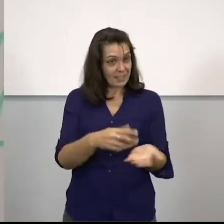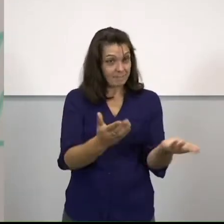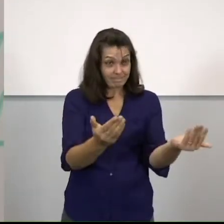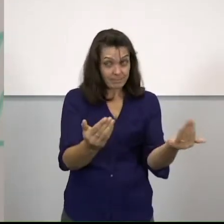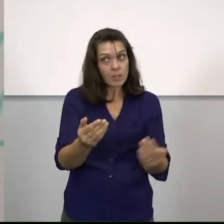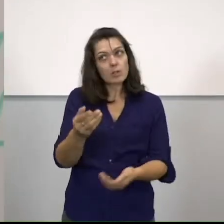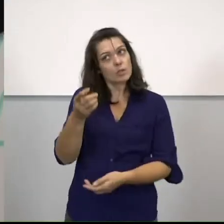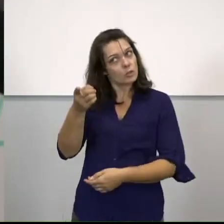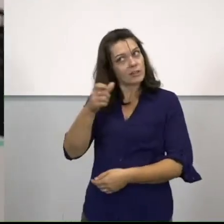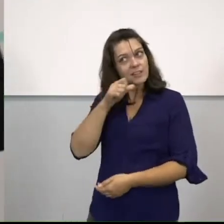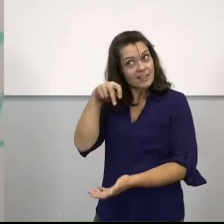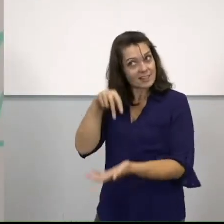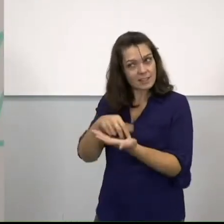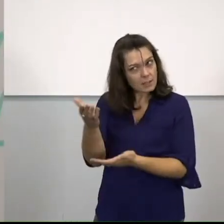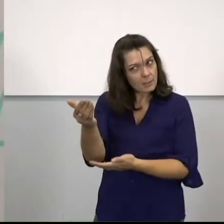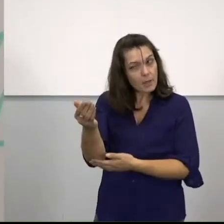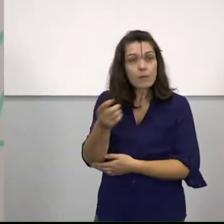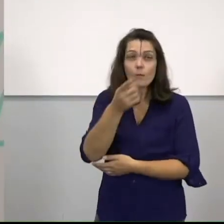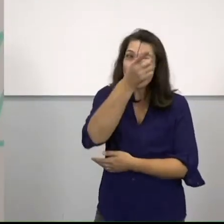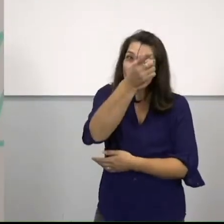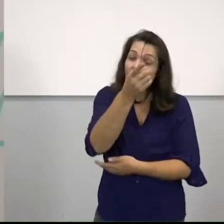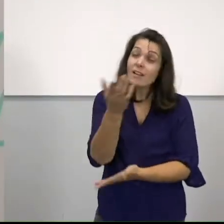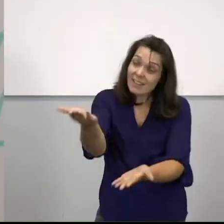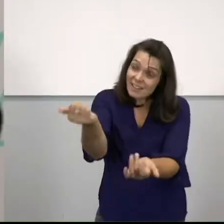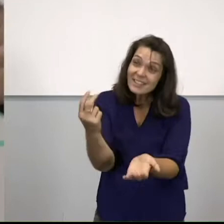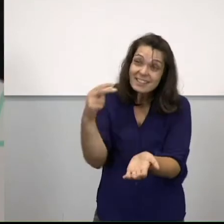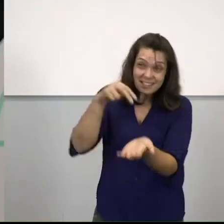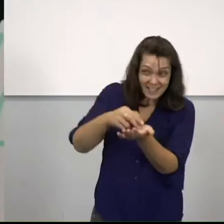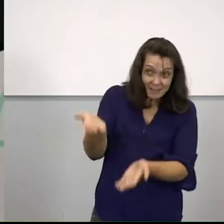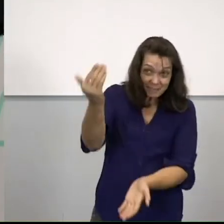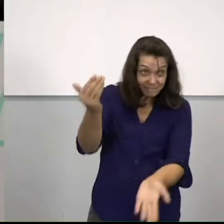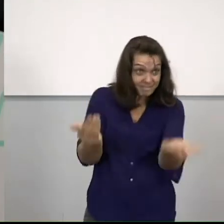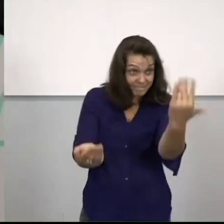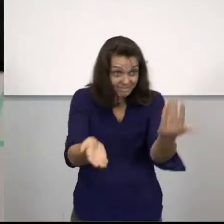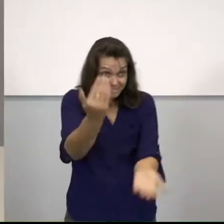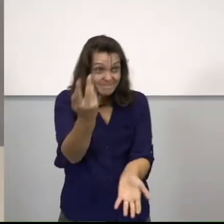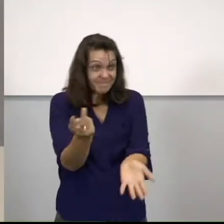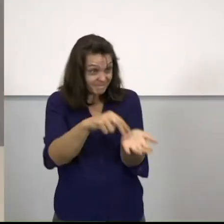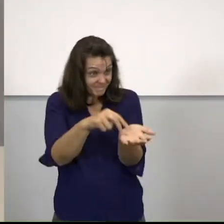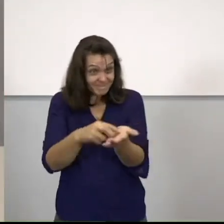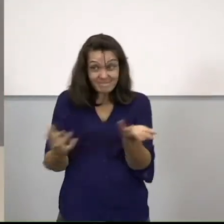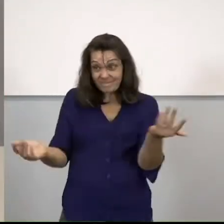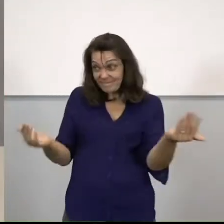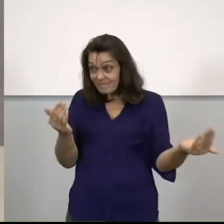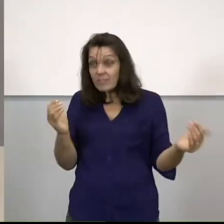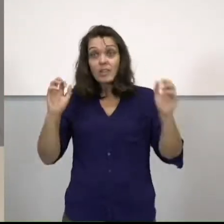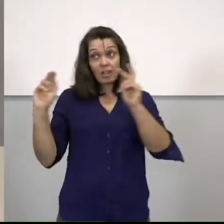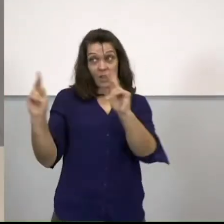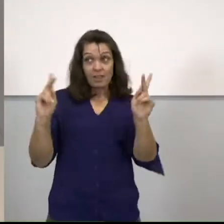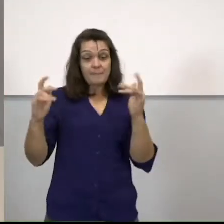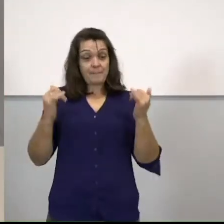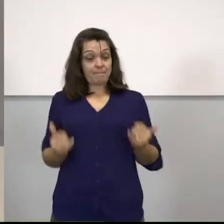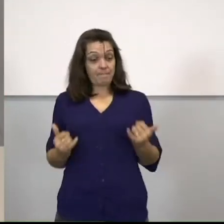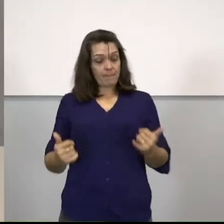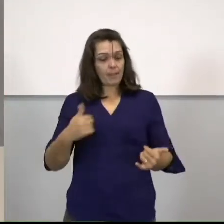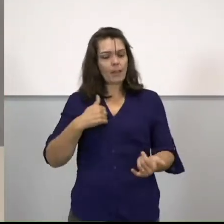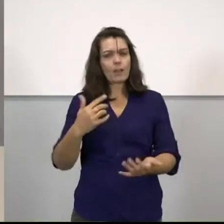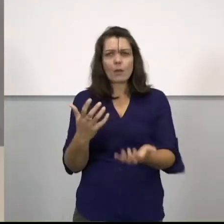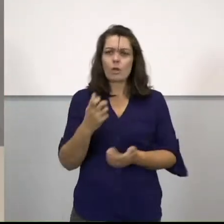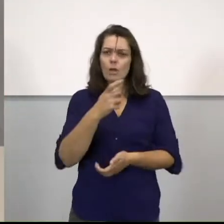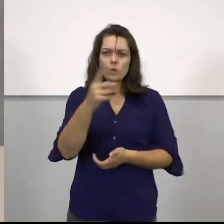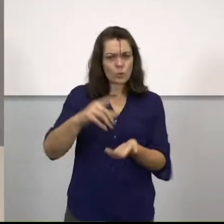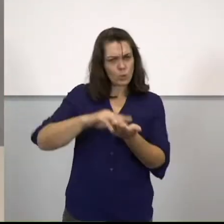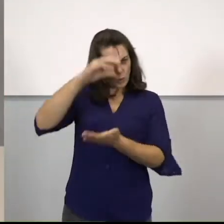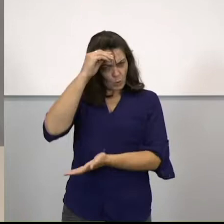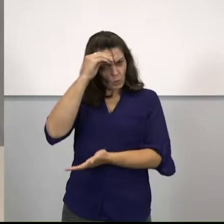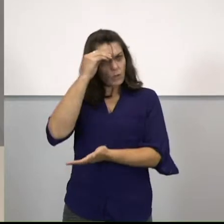up. Oh, you're not standing. Over there. Stand up. Yep. Everybody stand up. And because I want you to learn what we have